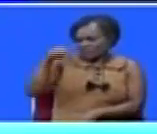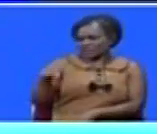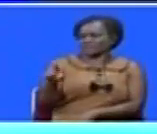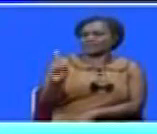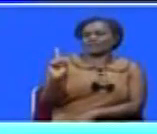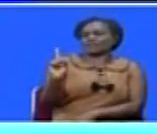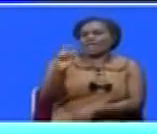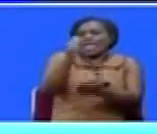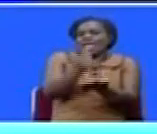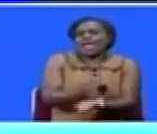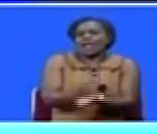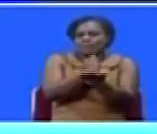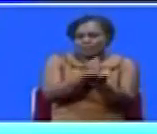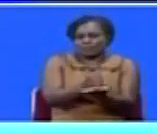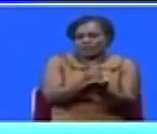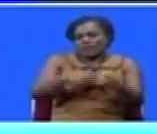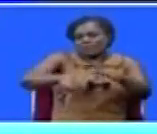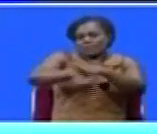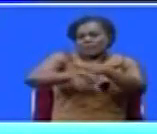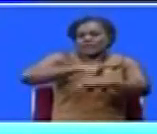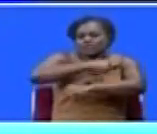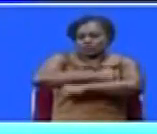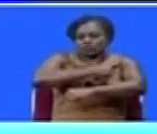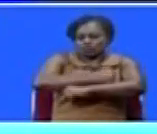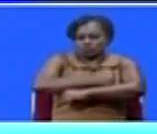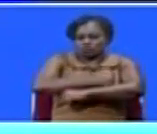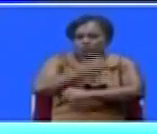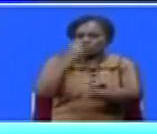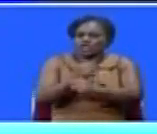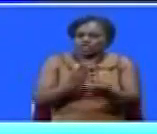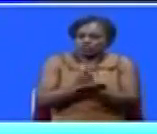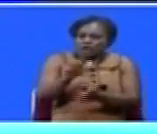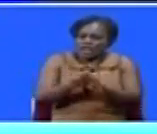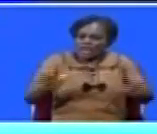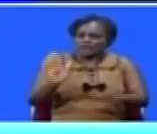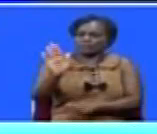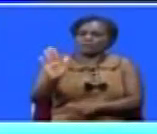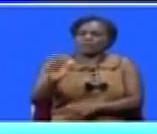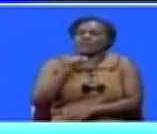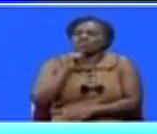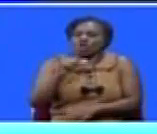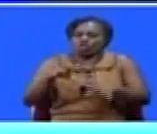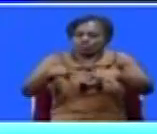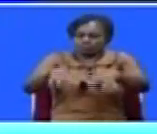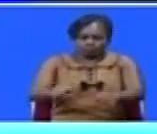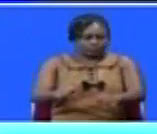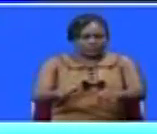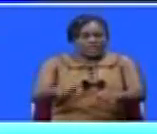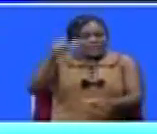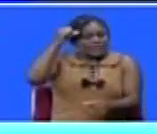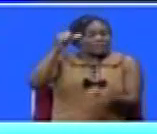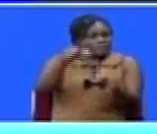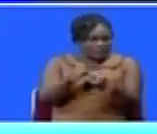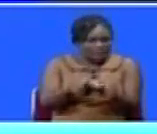is helping primary schools across the country to ensure that their land is not grabbed. We